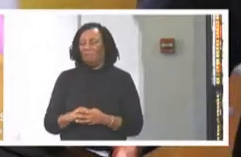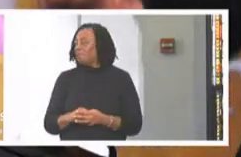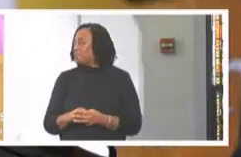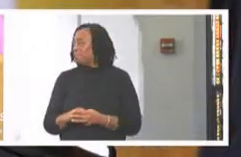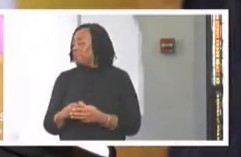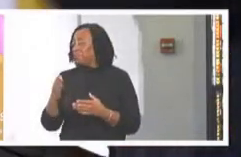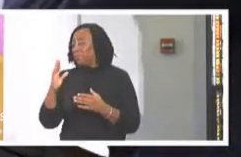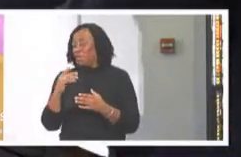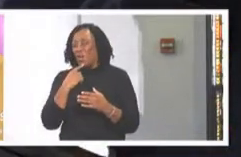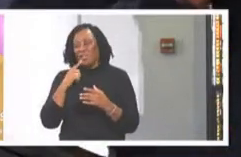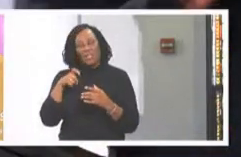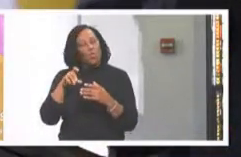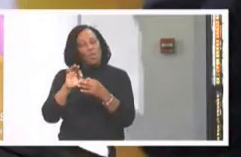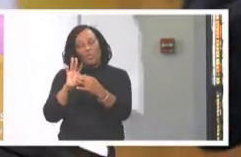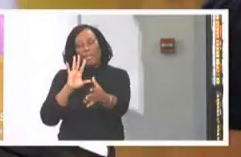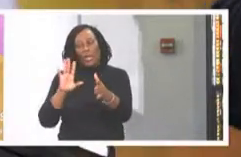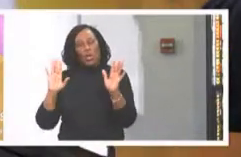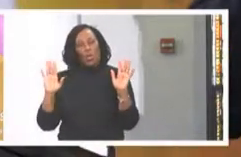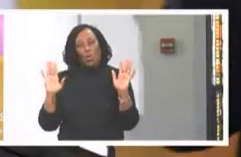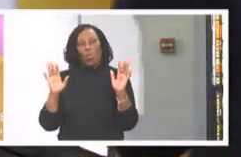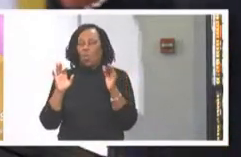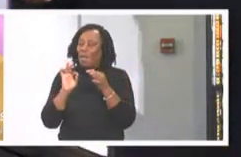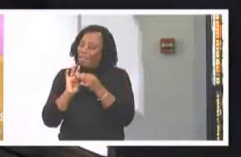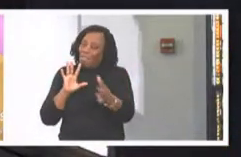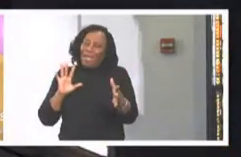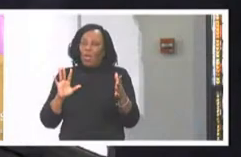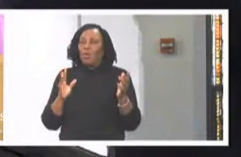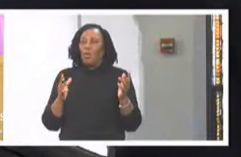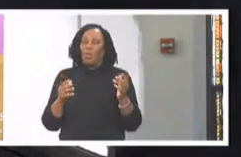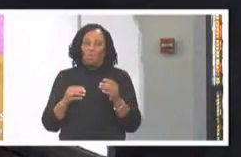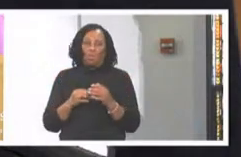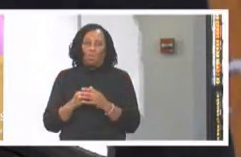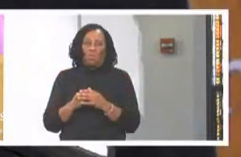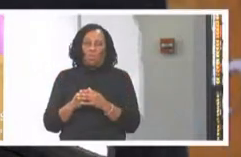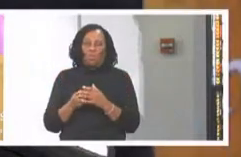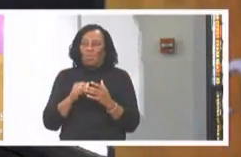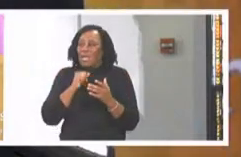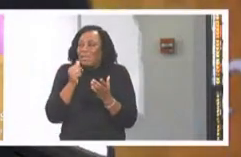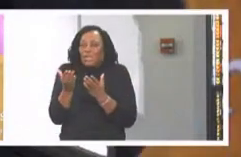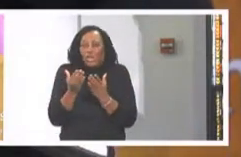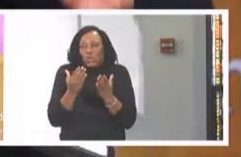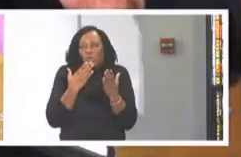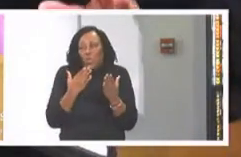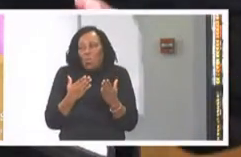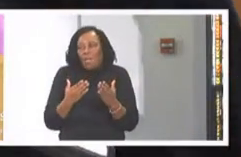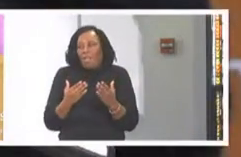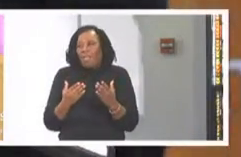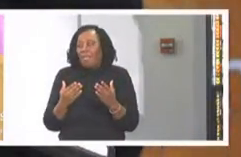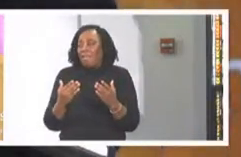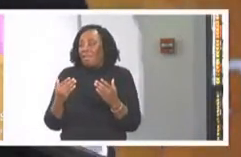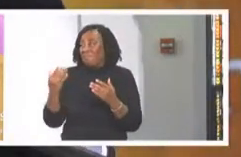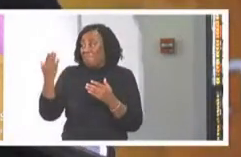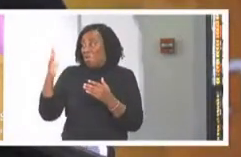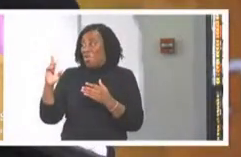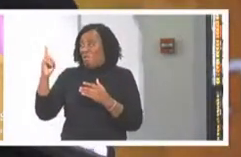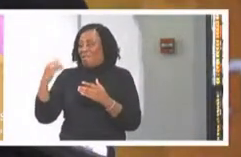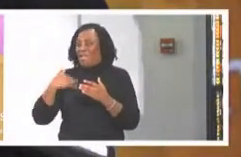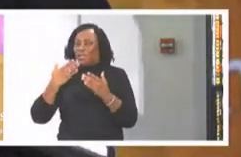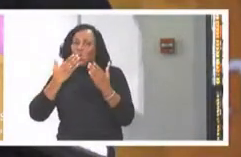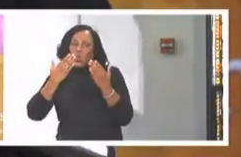God said, look, you got to let that stuff go. You got to let it go. It's not serving you well. I got some new things for